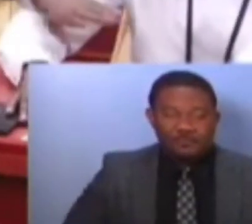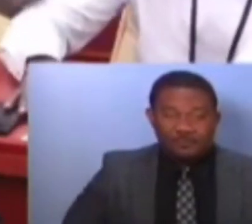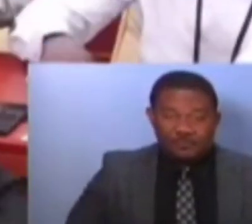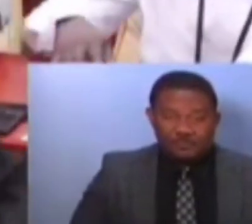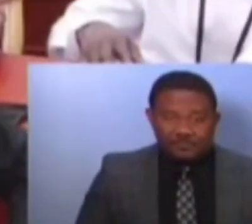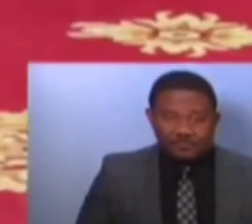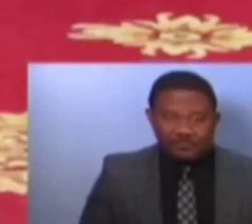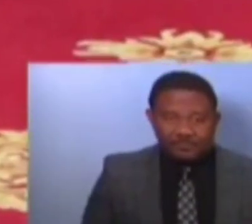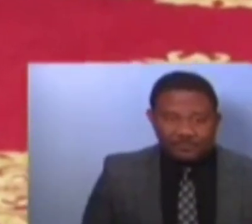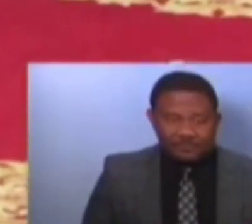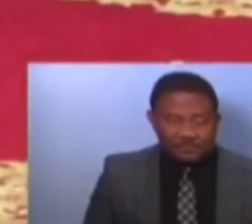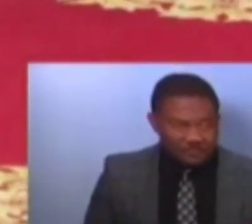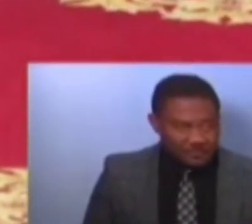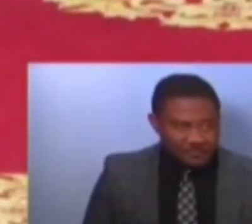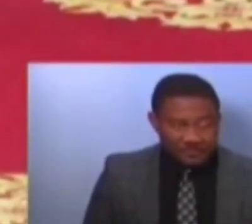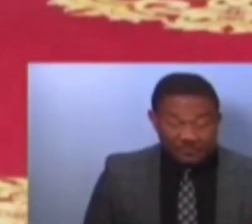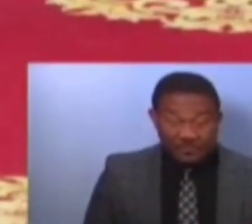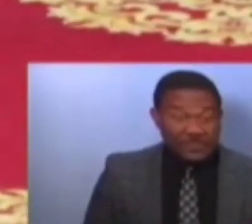All right.